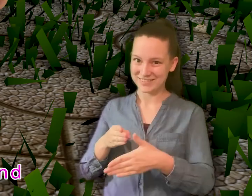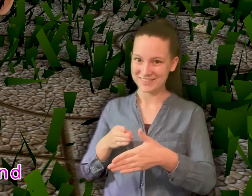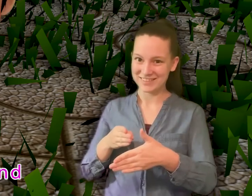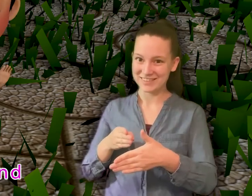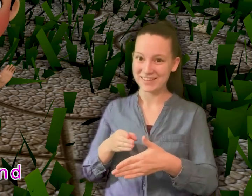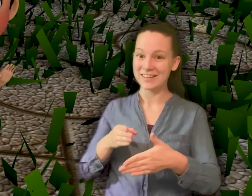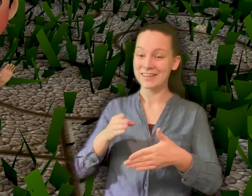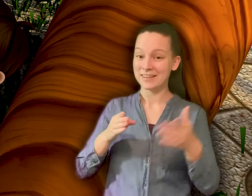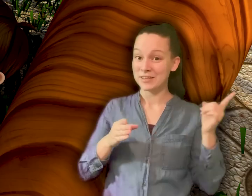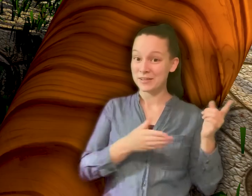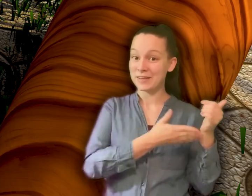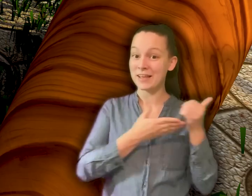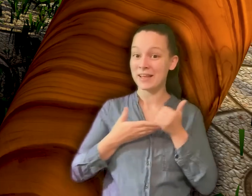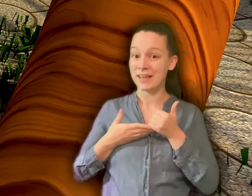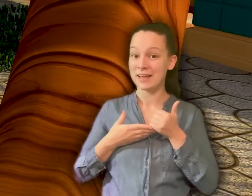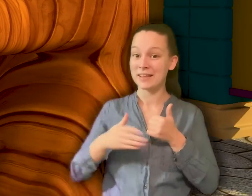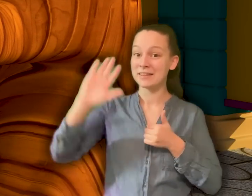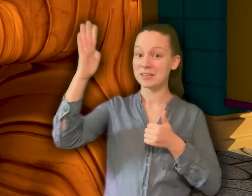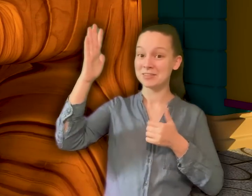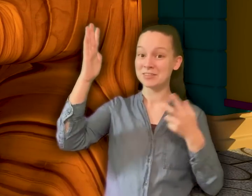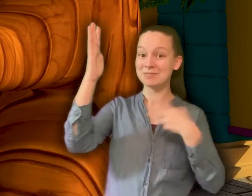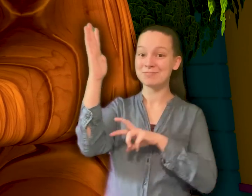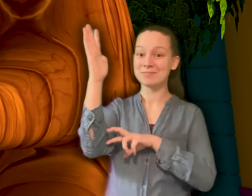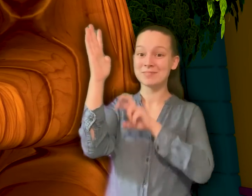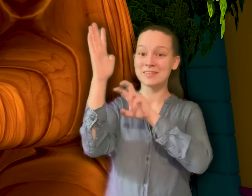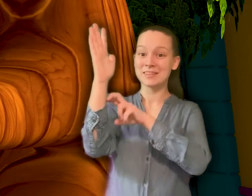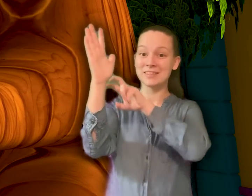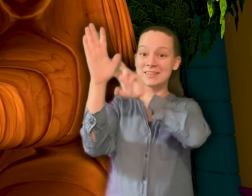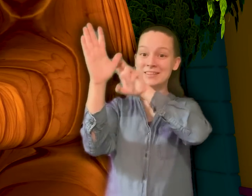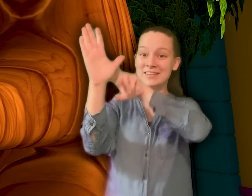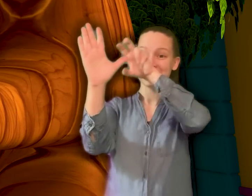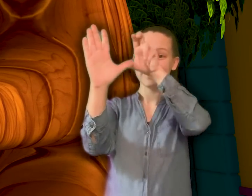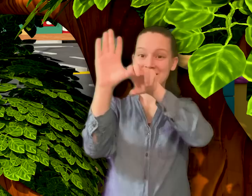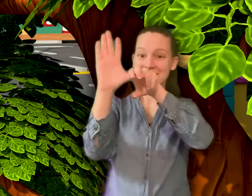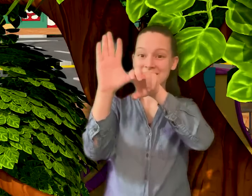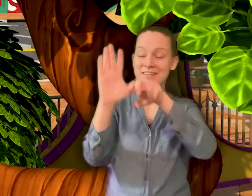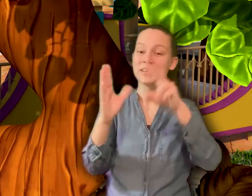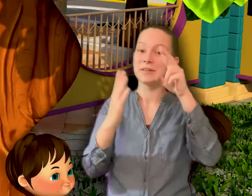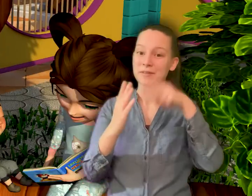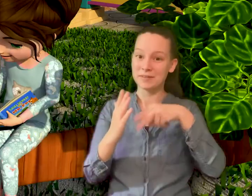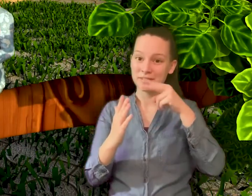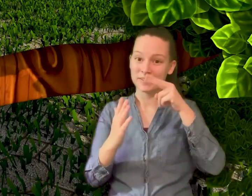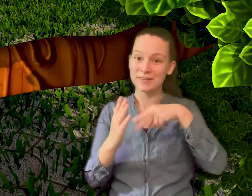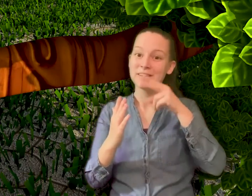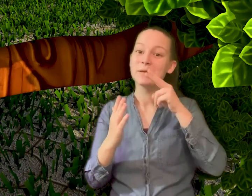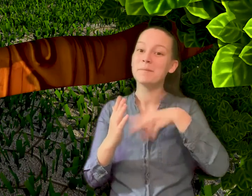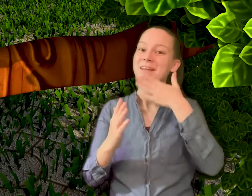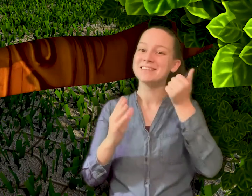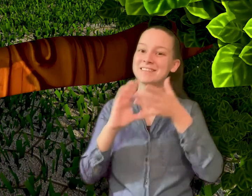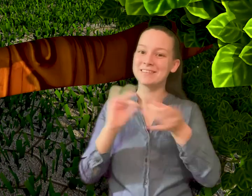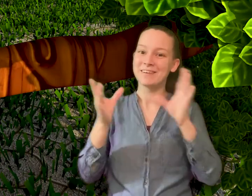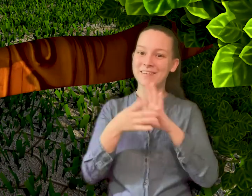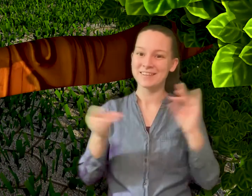the very end helping me climb a tree and reading out for